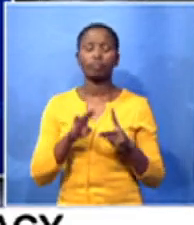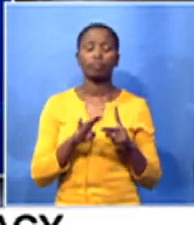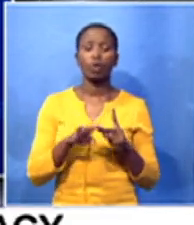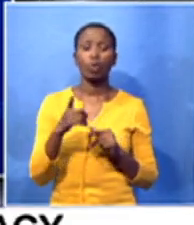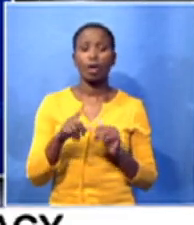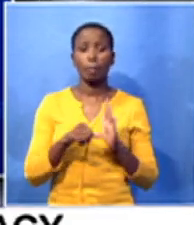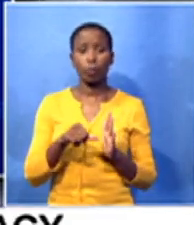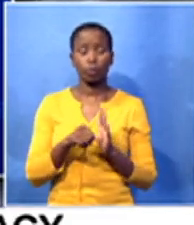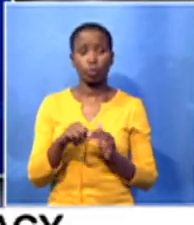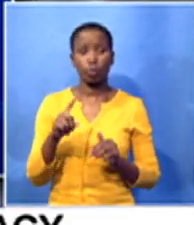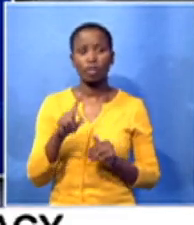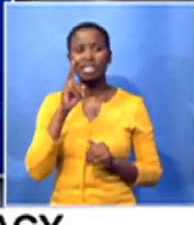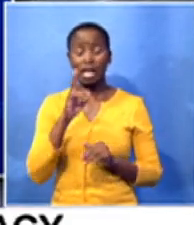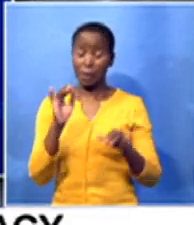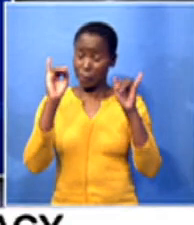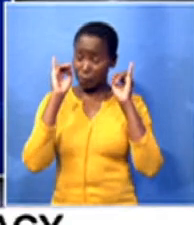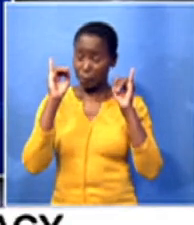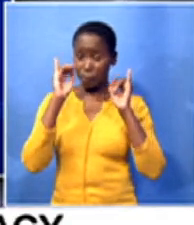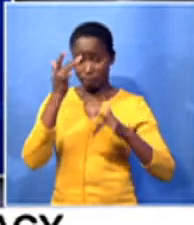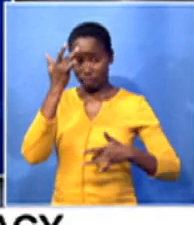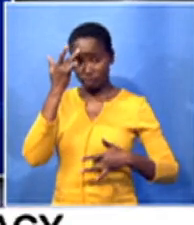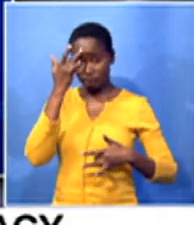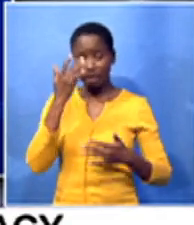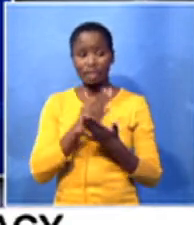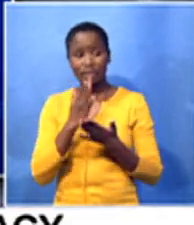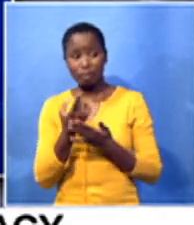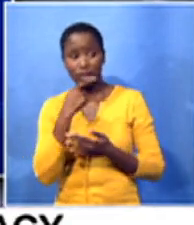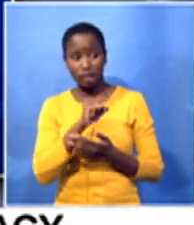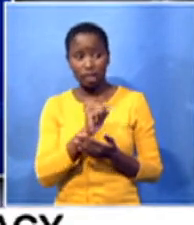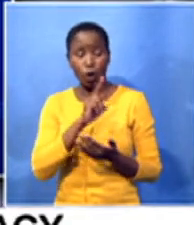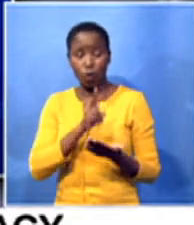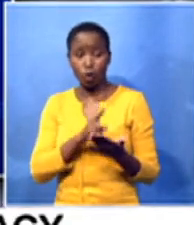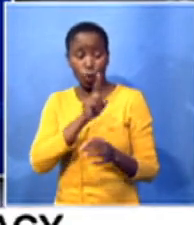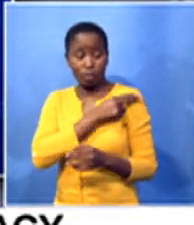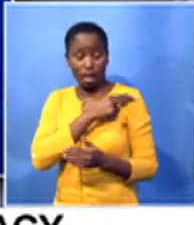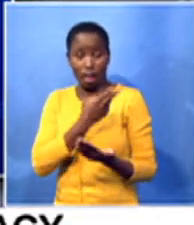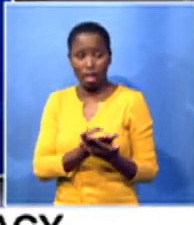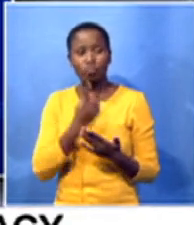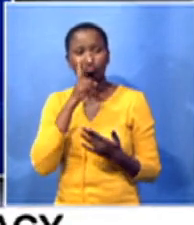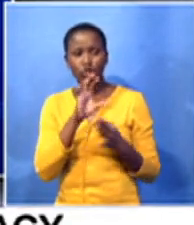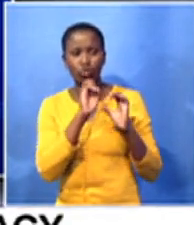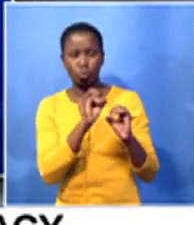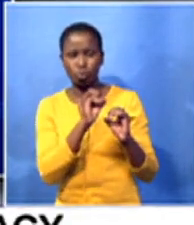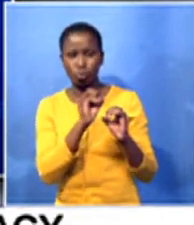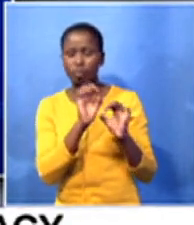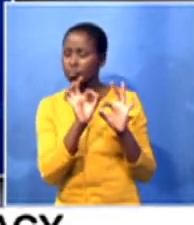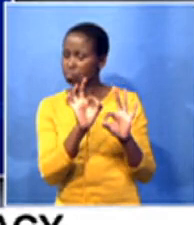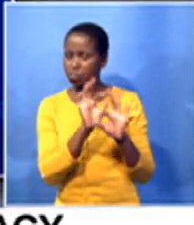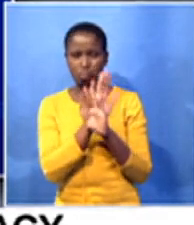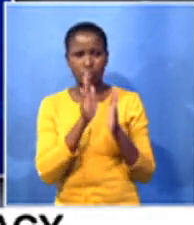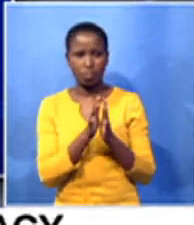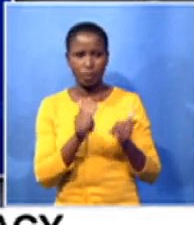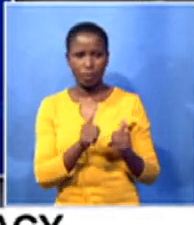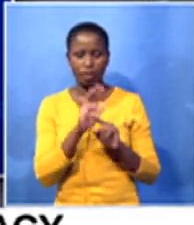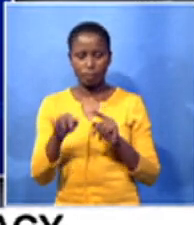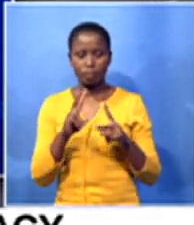regard to severe or critical disease requiring hospitalization, there was 0 in the vaccine arm and 5